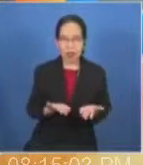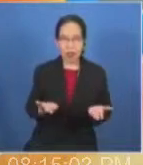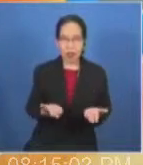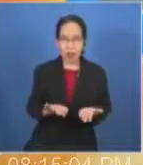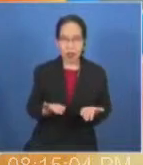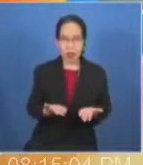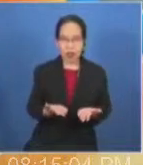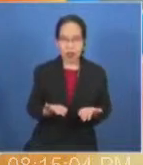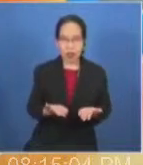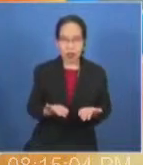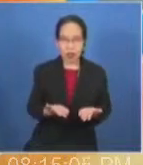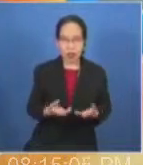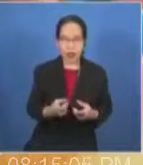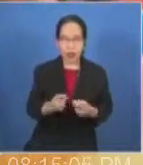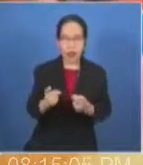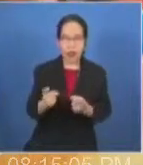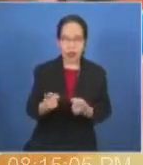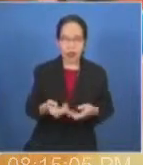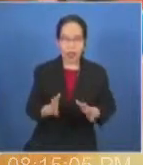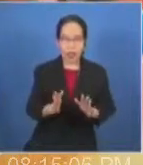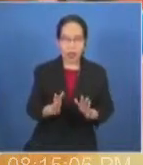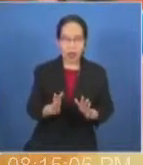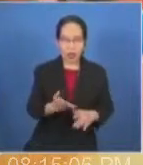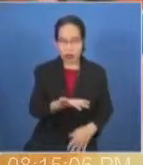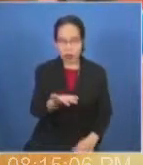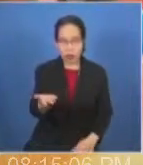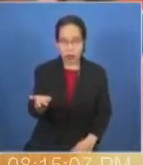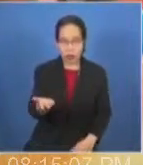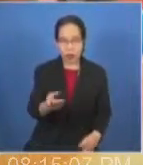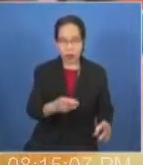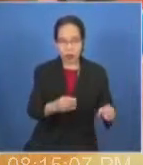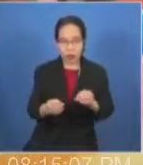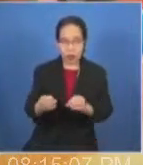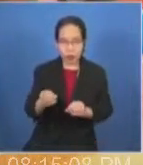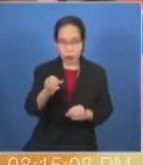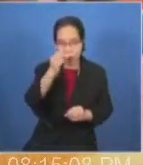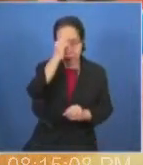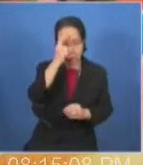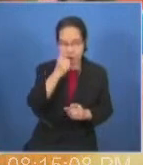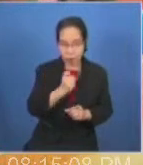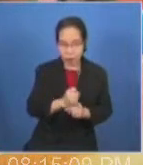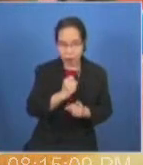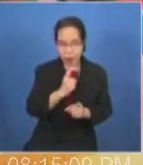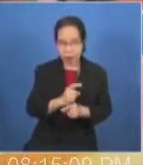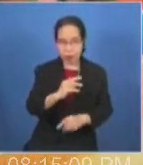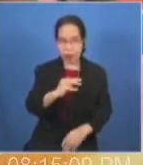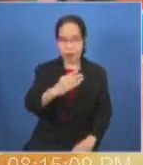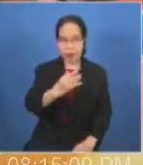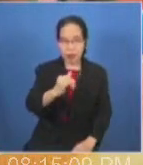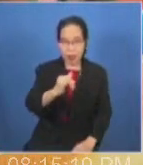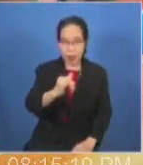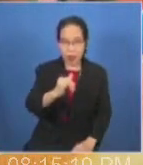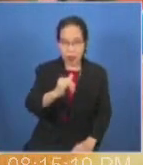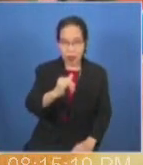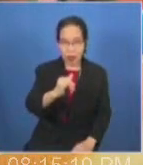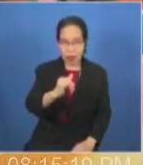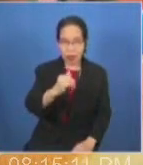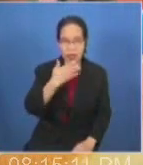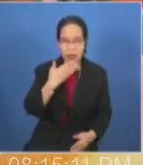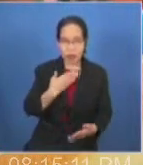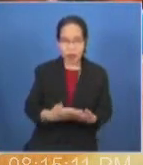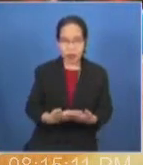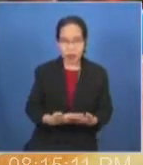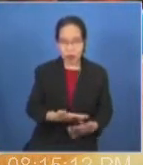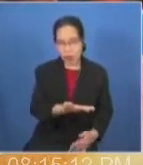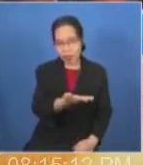Thanks be to God for the residents here for allowing us, brethren from the MCGI,